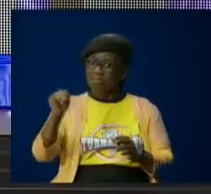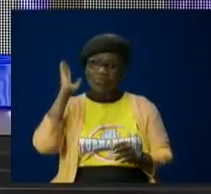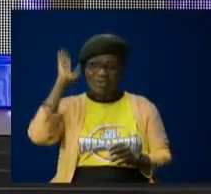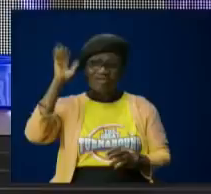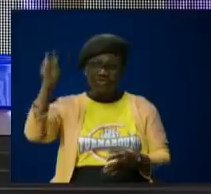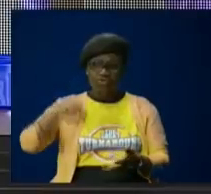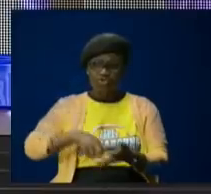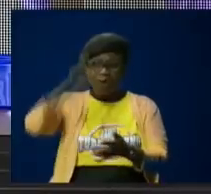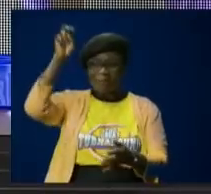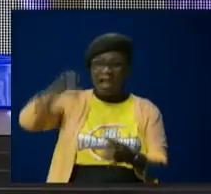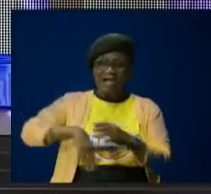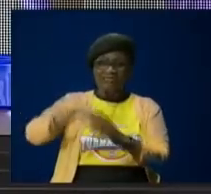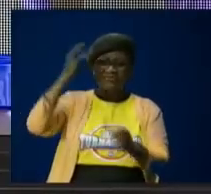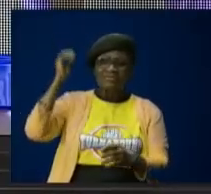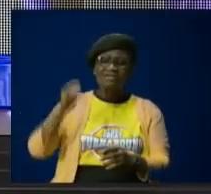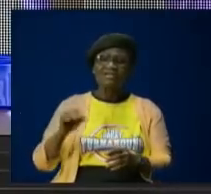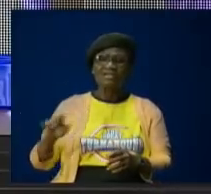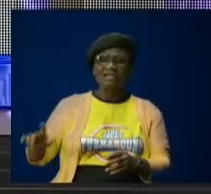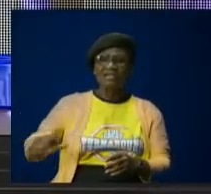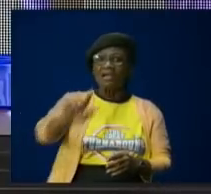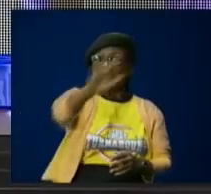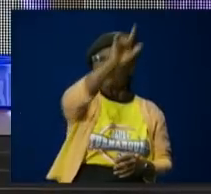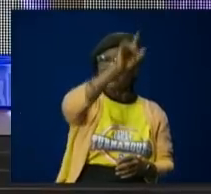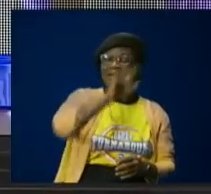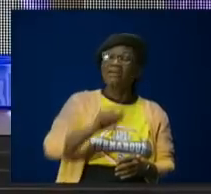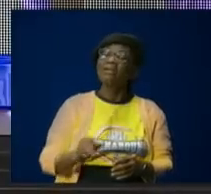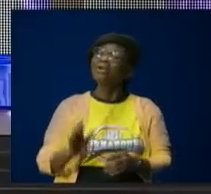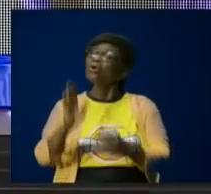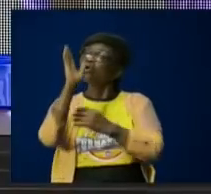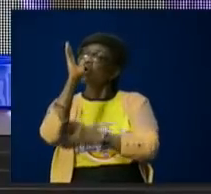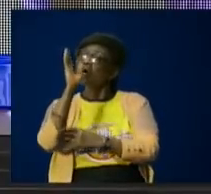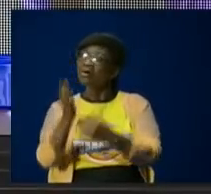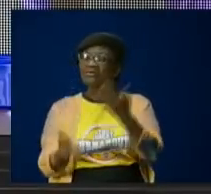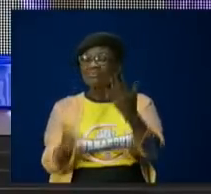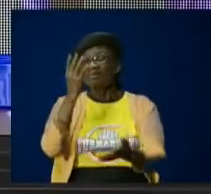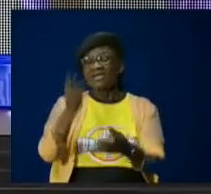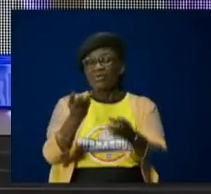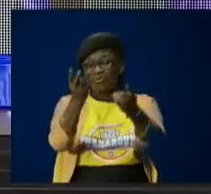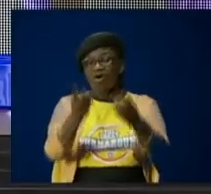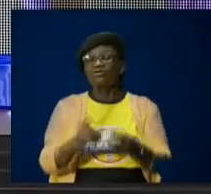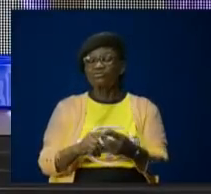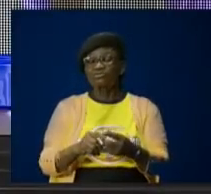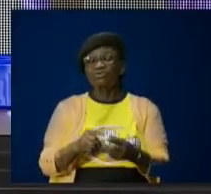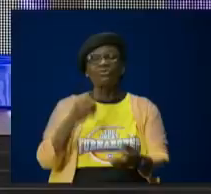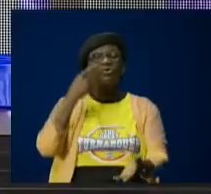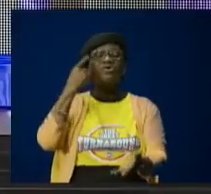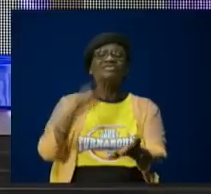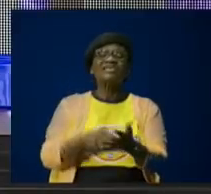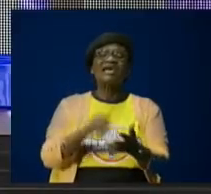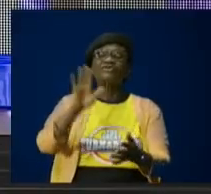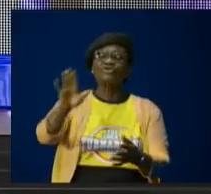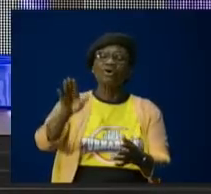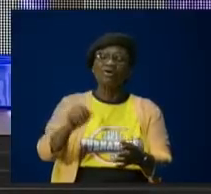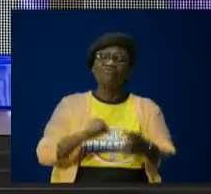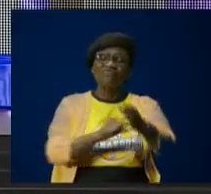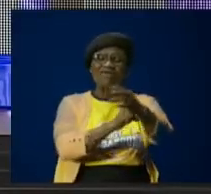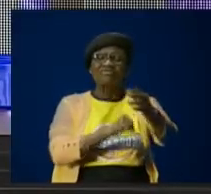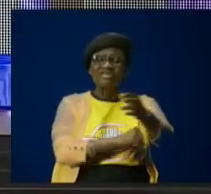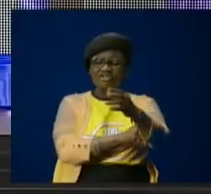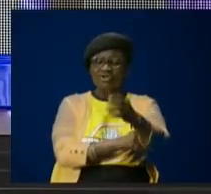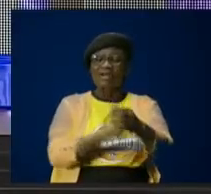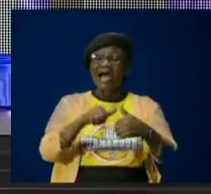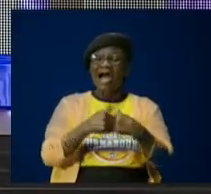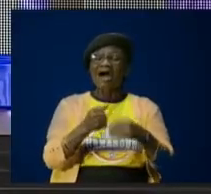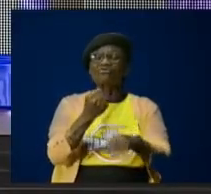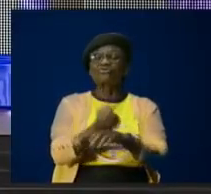God may want to check your foundation. How solid is it? Number 2, he may